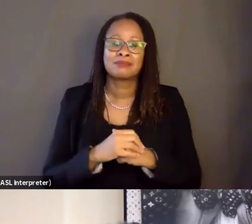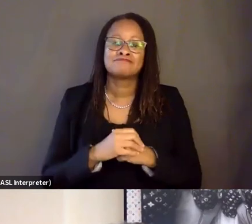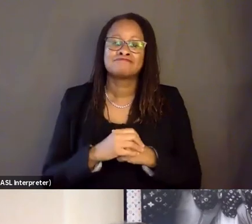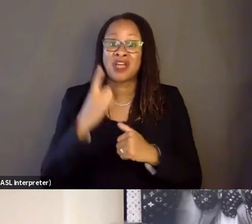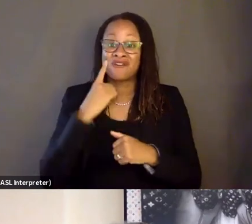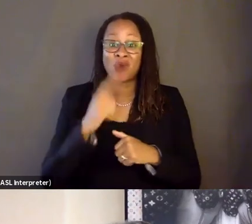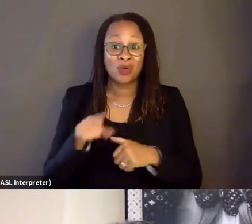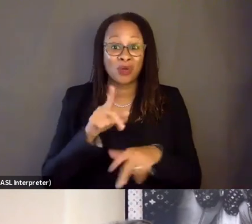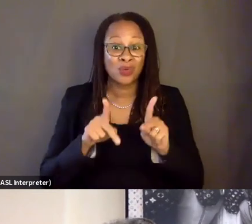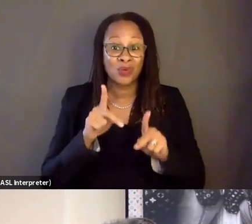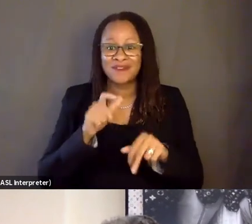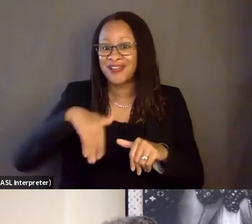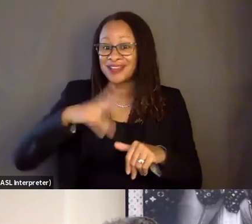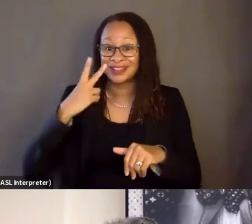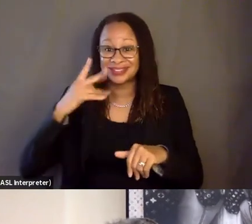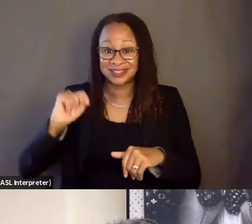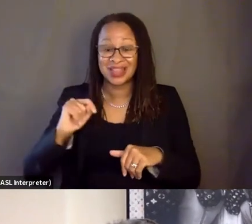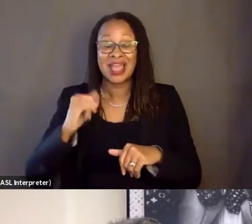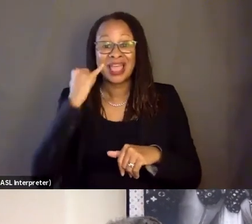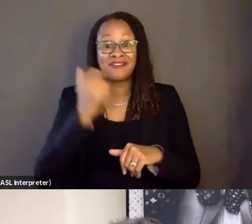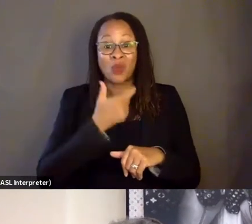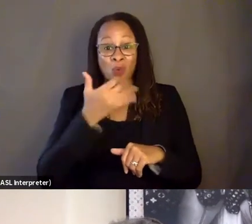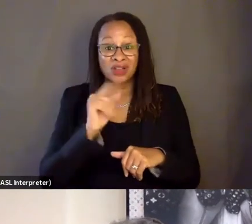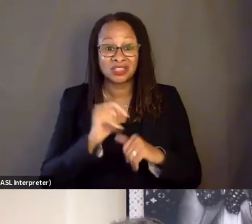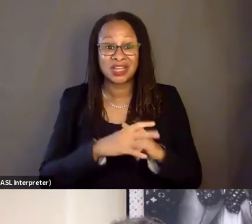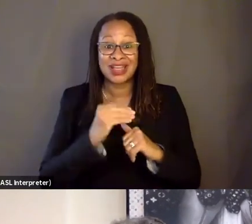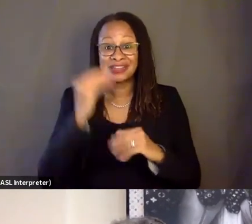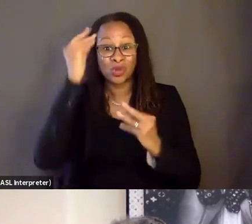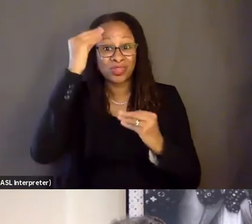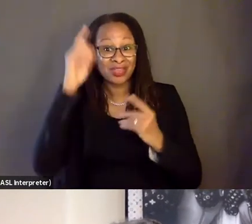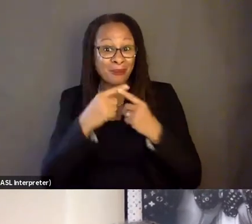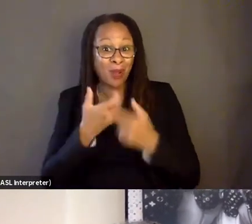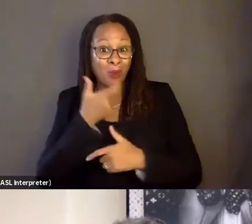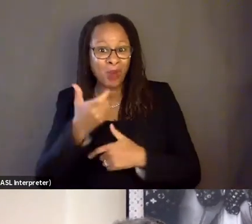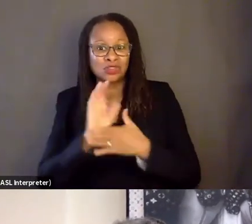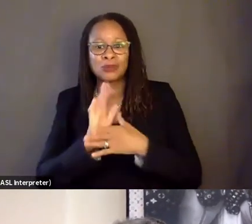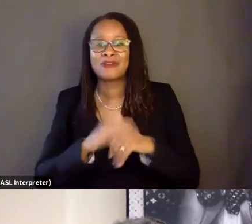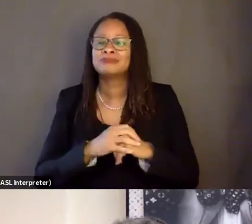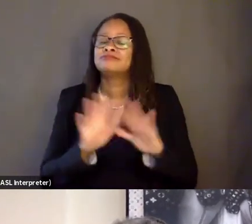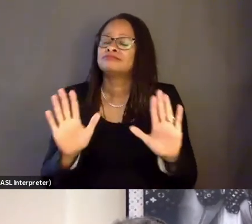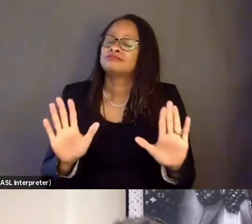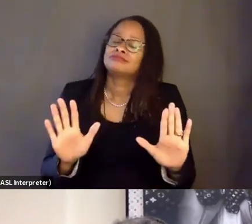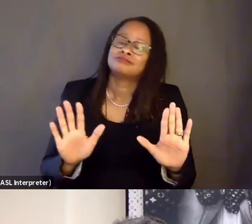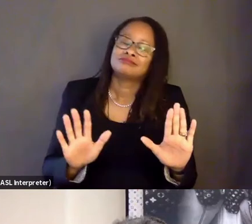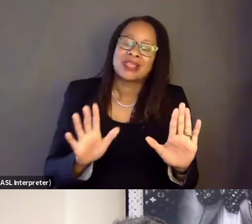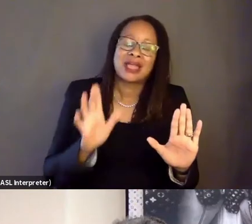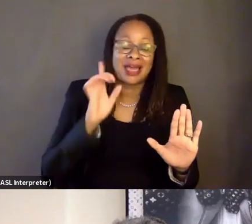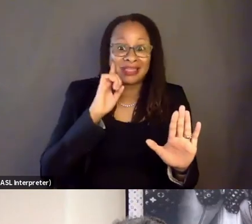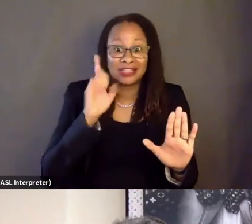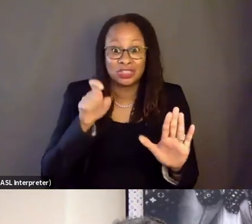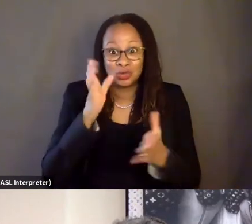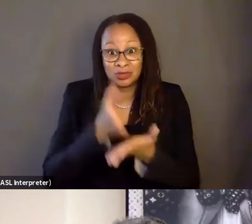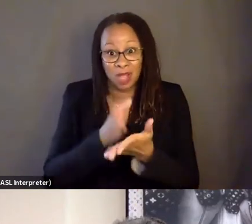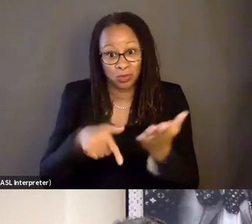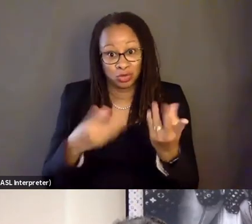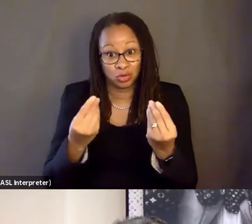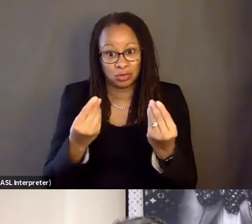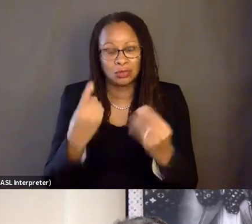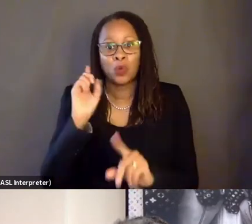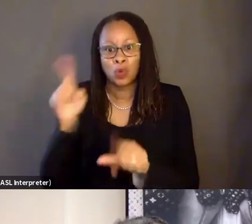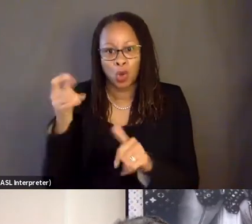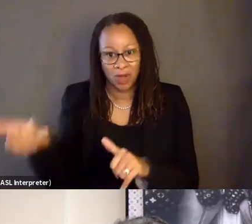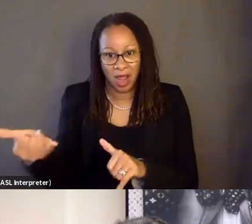those of you that have not seen it, if you're watching this and you're thinking about watching the movie, I think you need to stop what you're doing, go watch